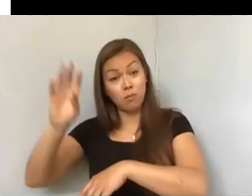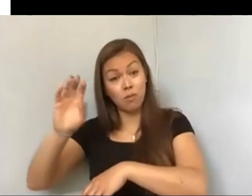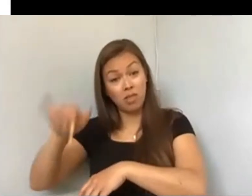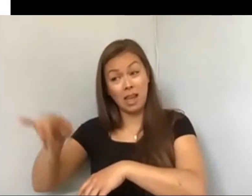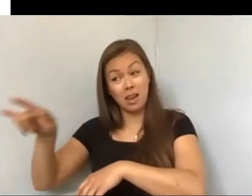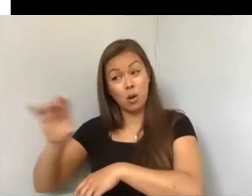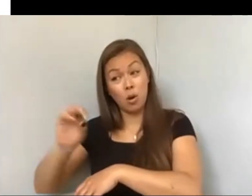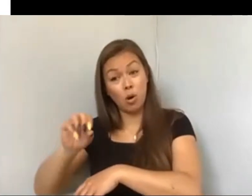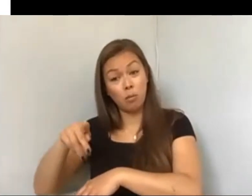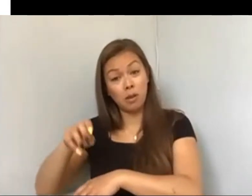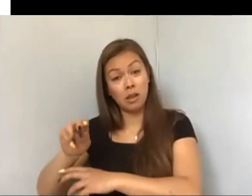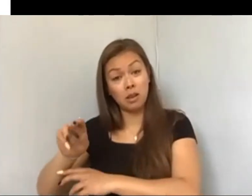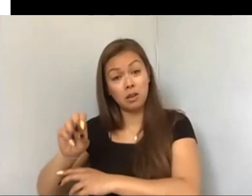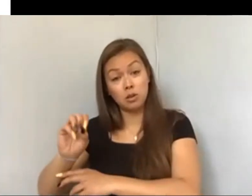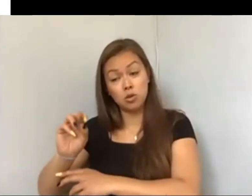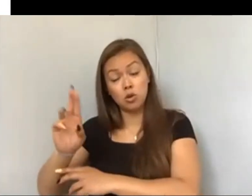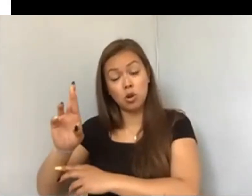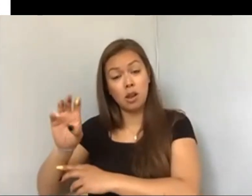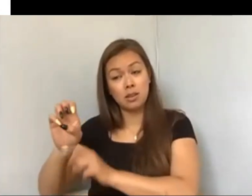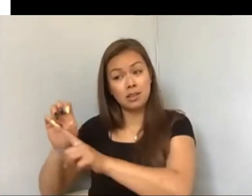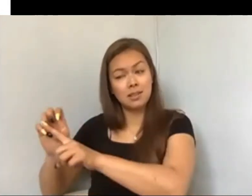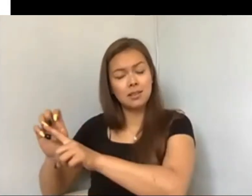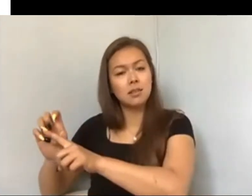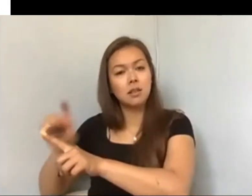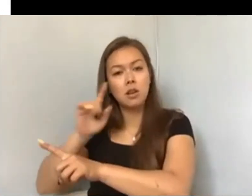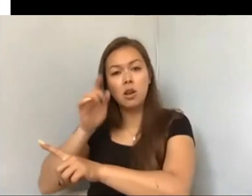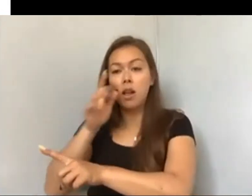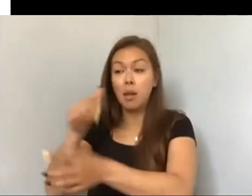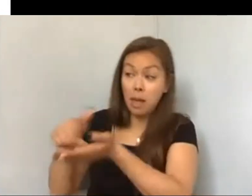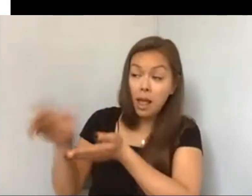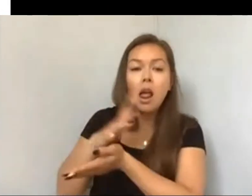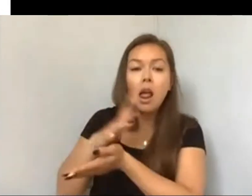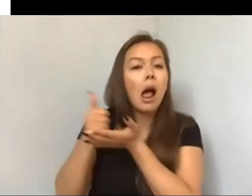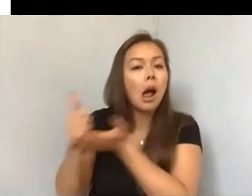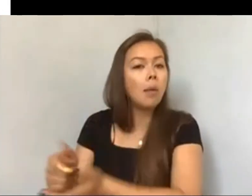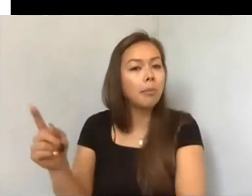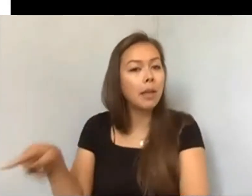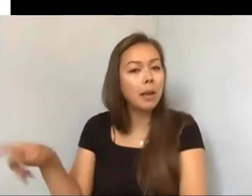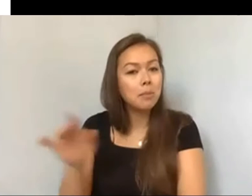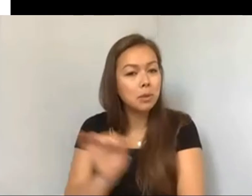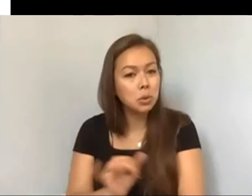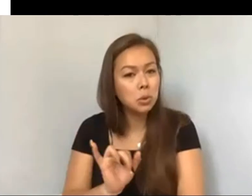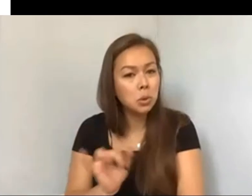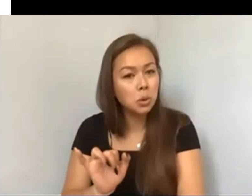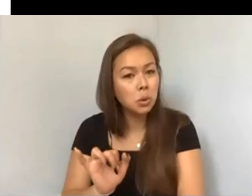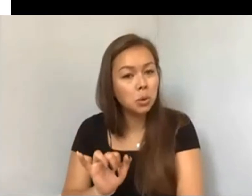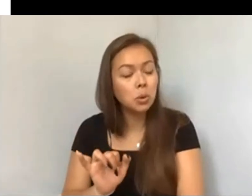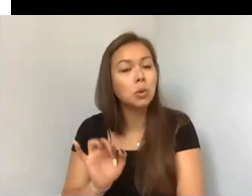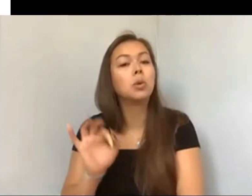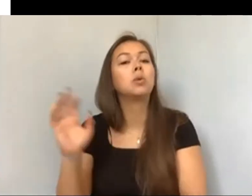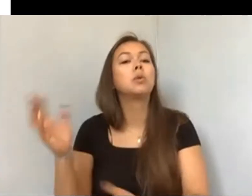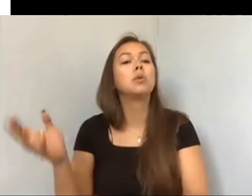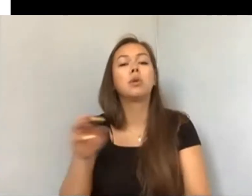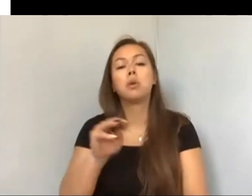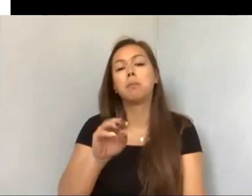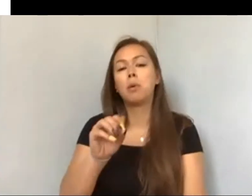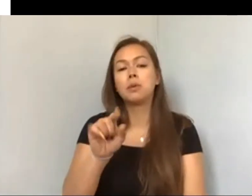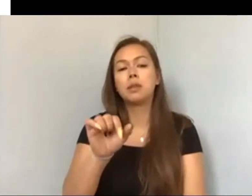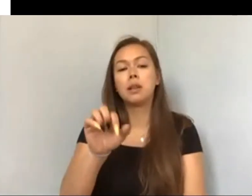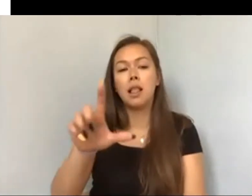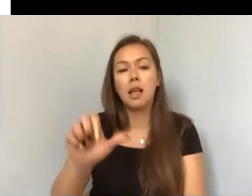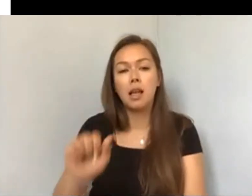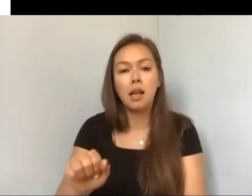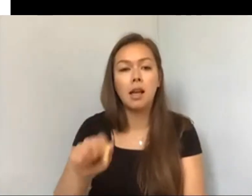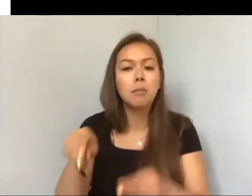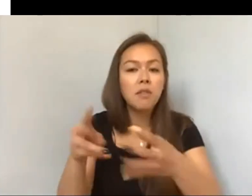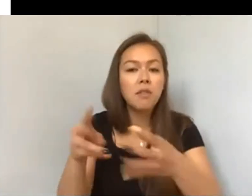many open source tools as you can find, and that's like the Mozilla organization, which provides Firefox and